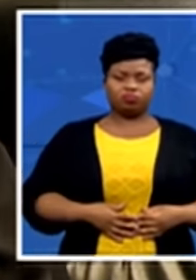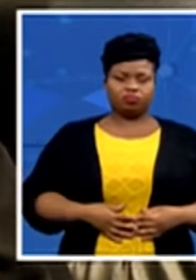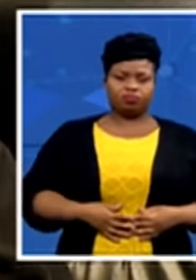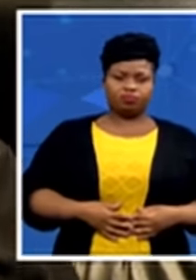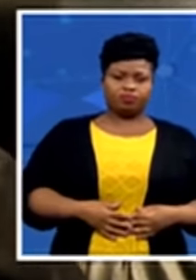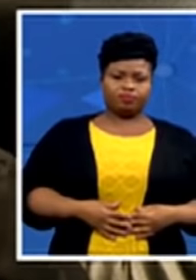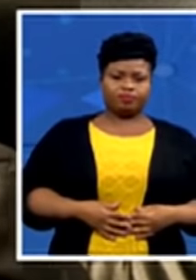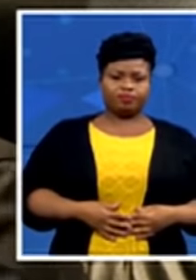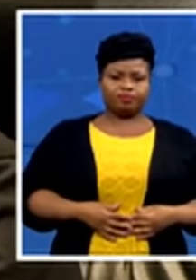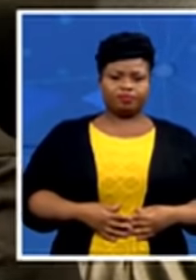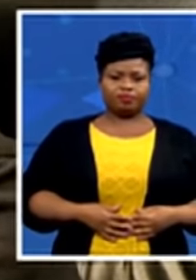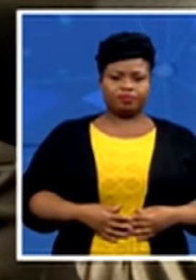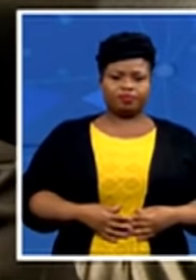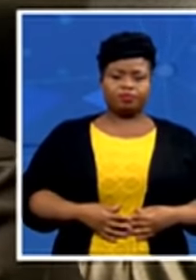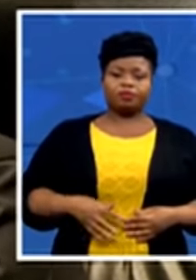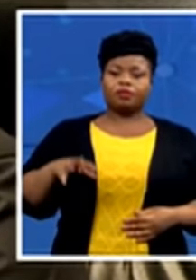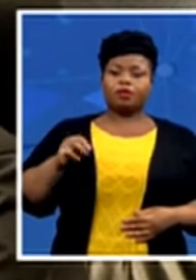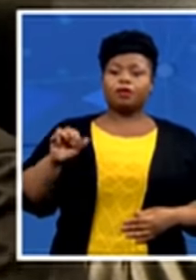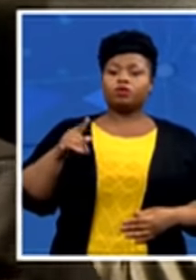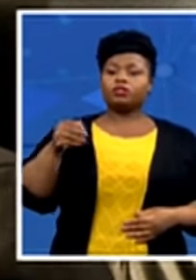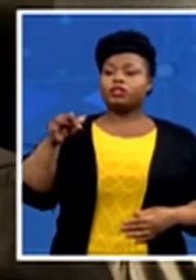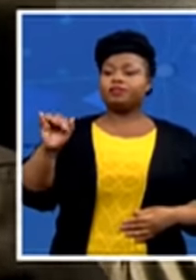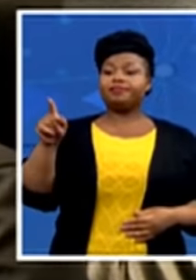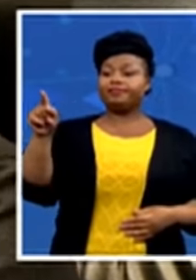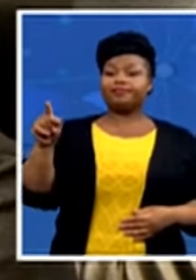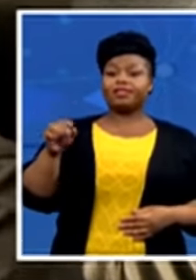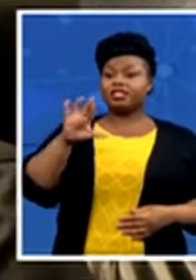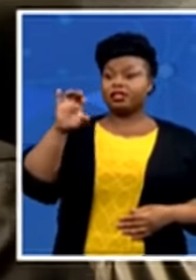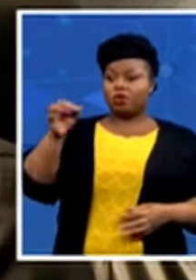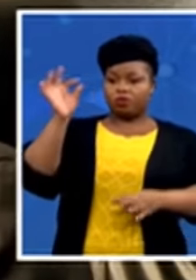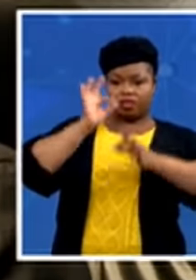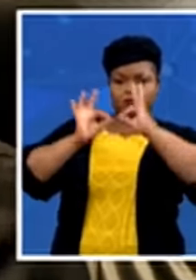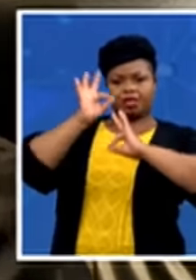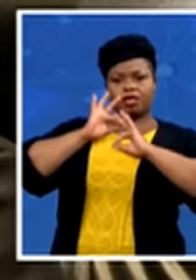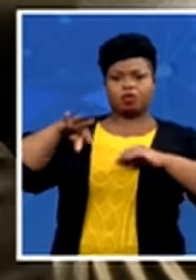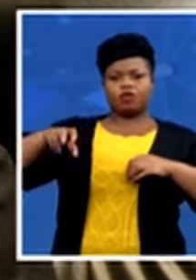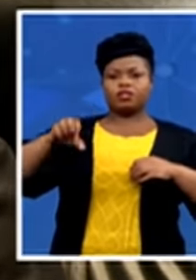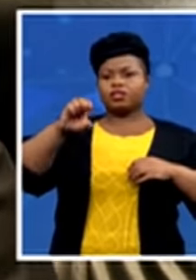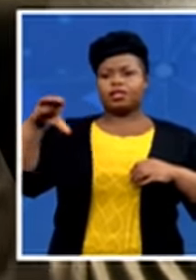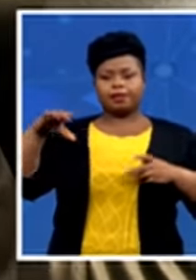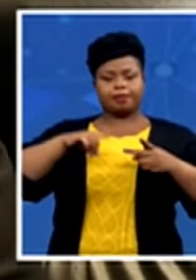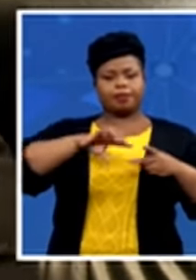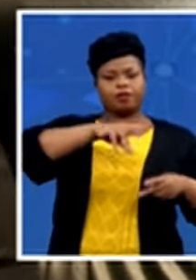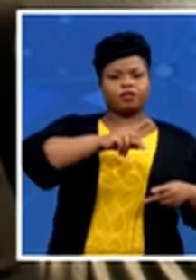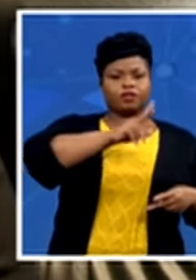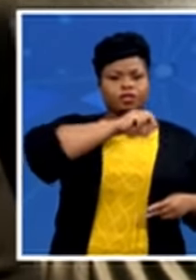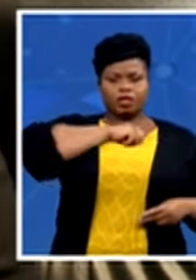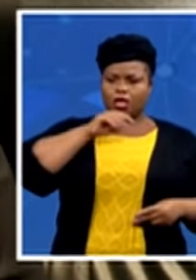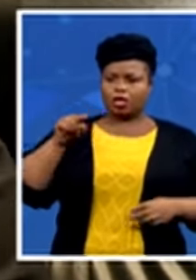Makosini, the CEO, have explained that in the Eastern Cape and KwaZulu-Natal, what are we doing? So this is a